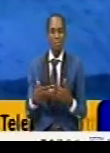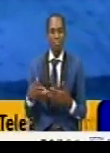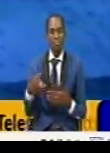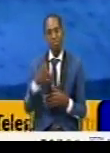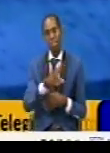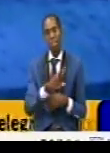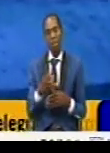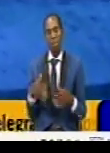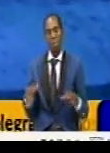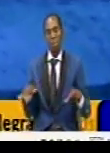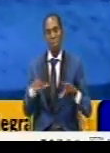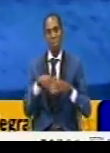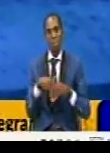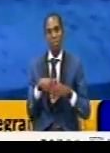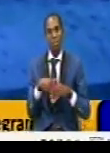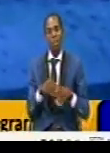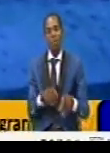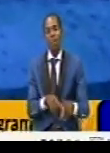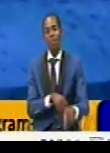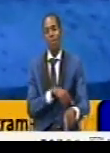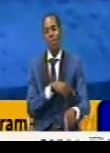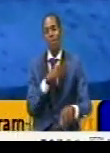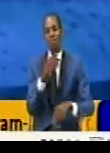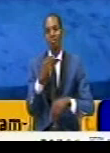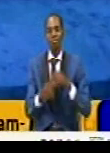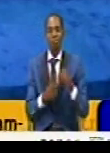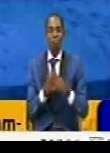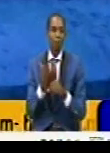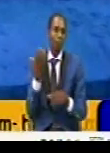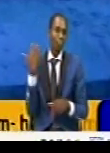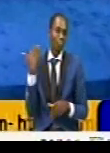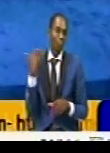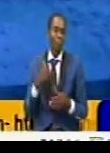It all happened that after our marriage,